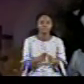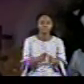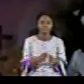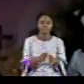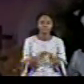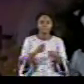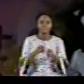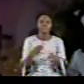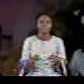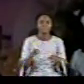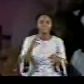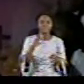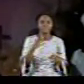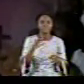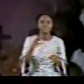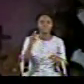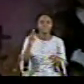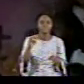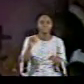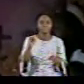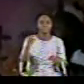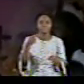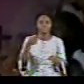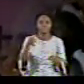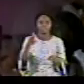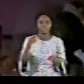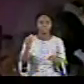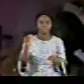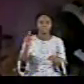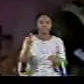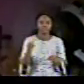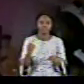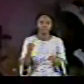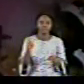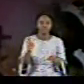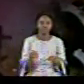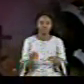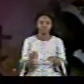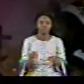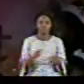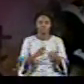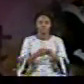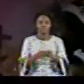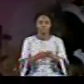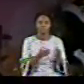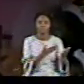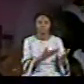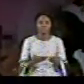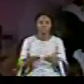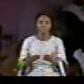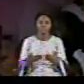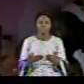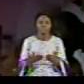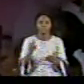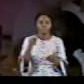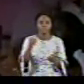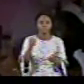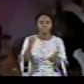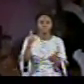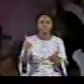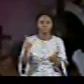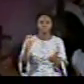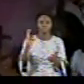brain malformation at the back of his head and his king after the final